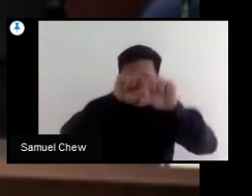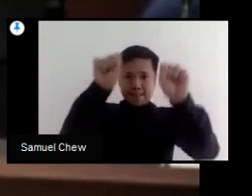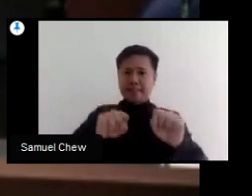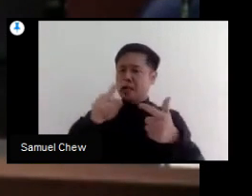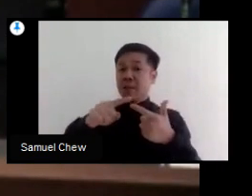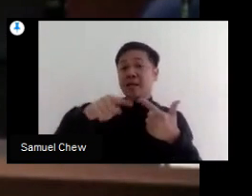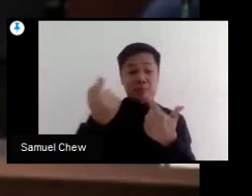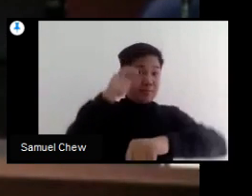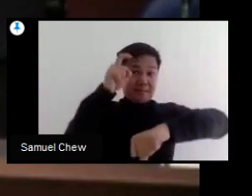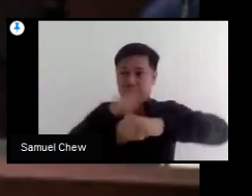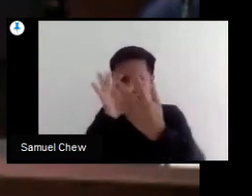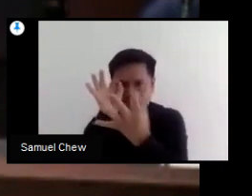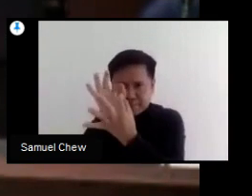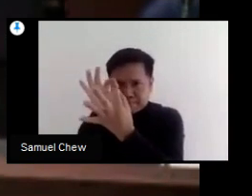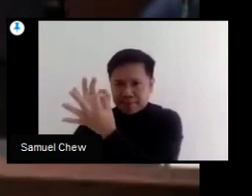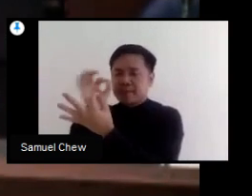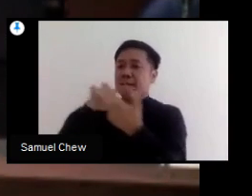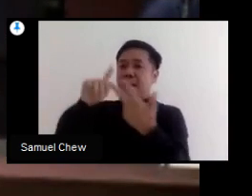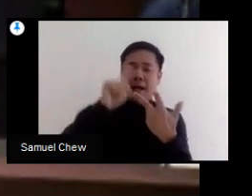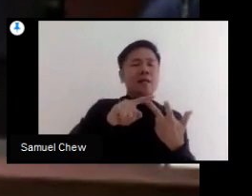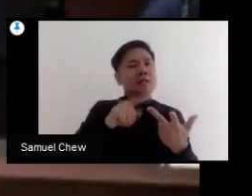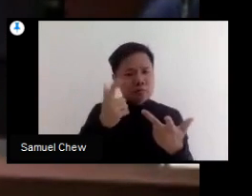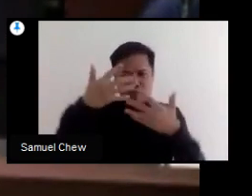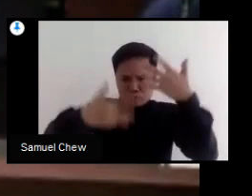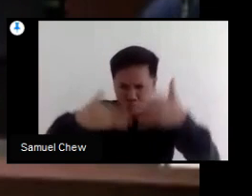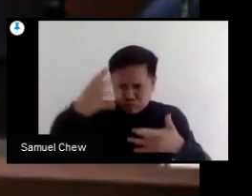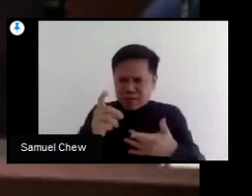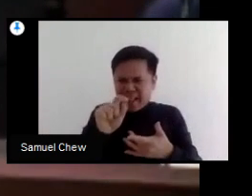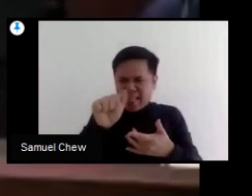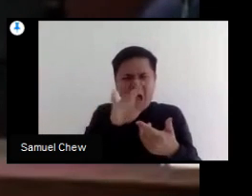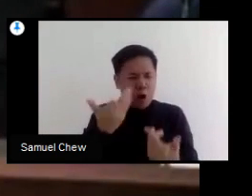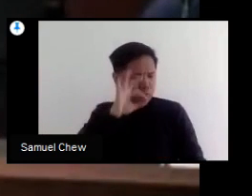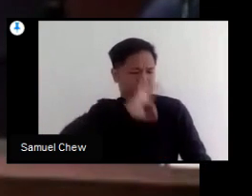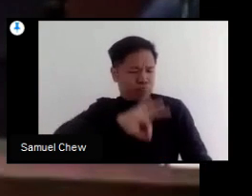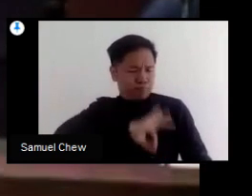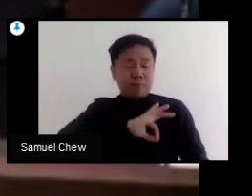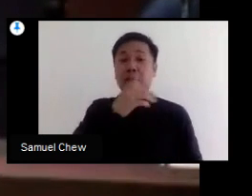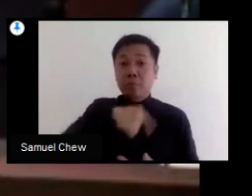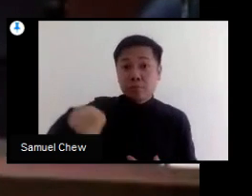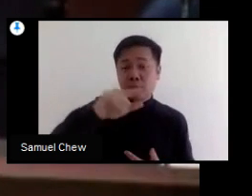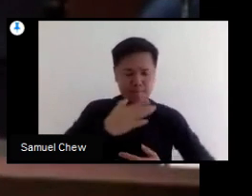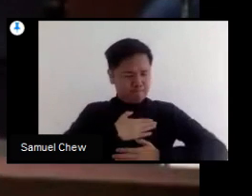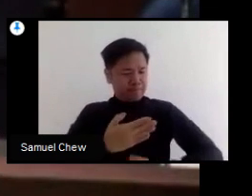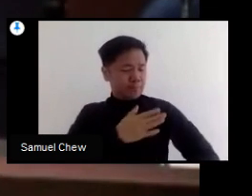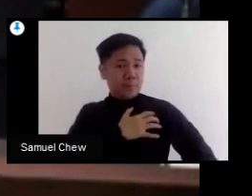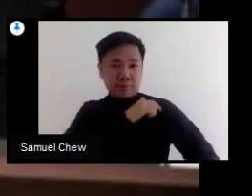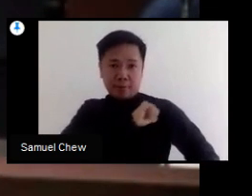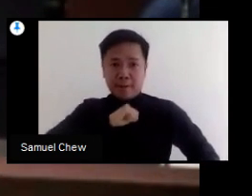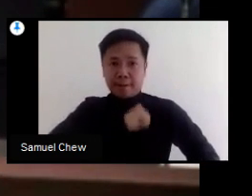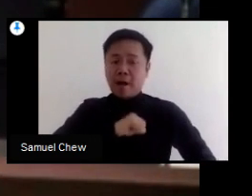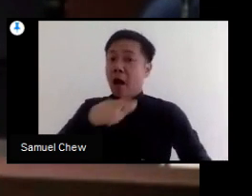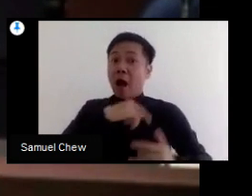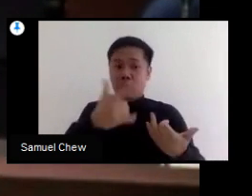sharing data in meaningful ways. The government of Maldives gives full commitment to provide required data for the indicators. We